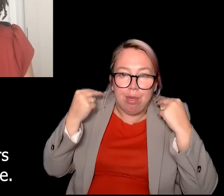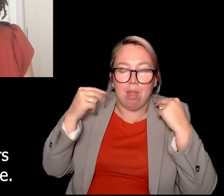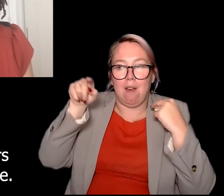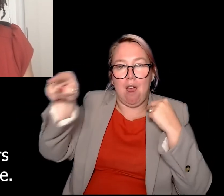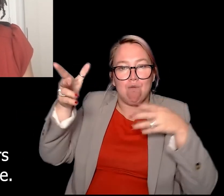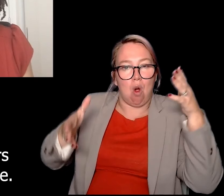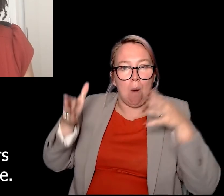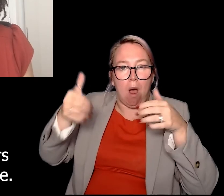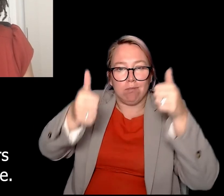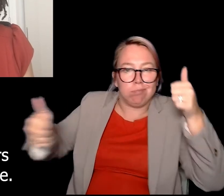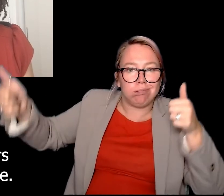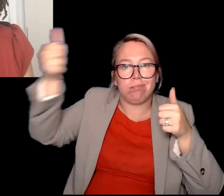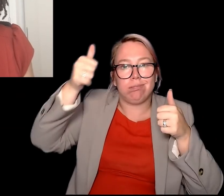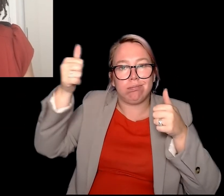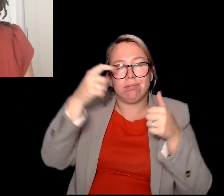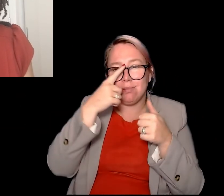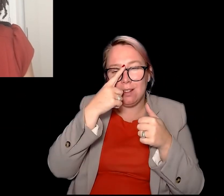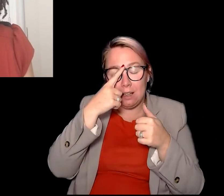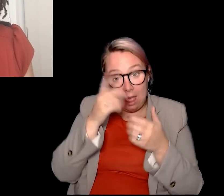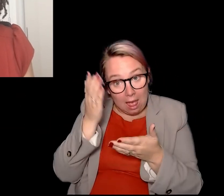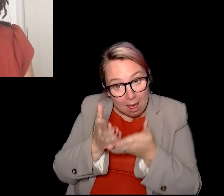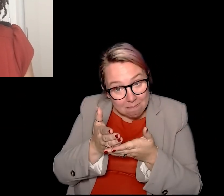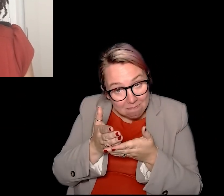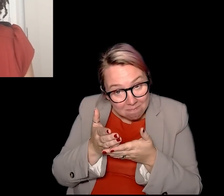in generations to come.